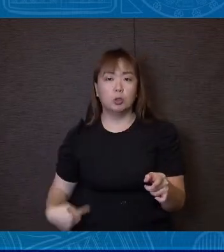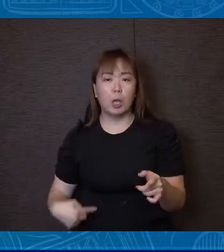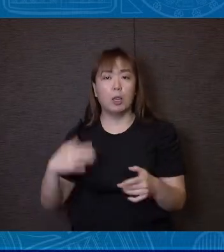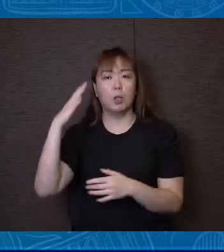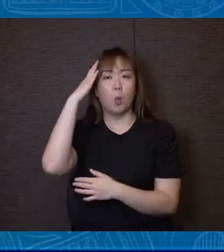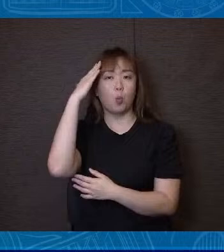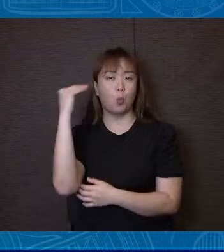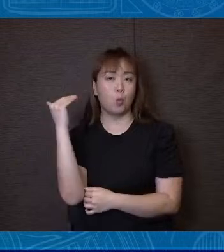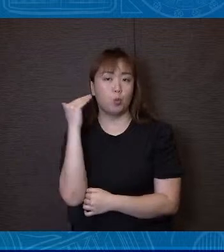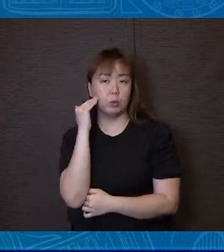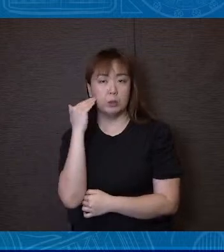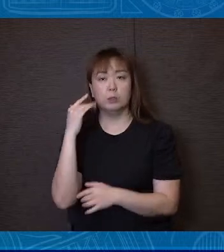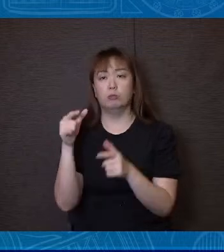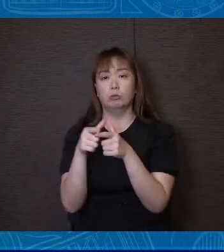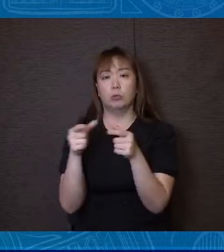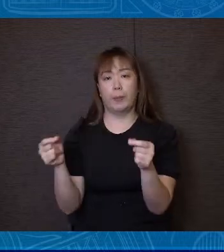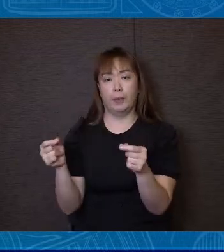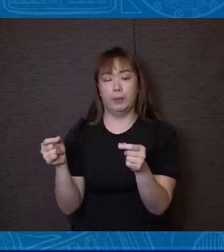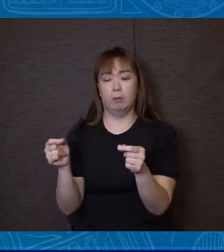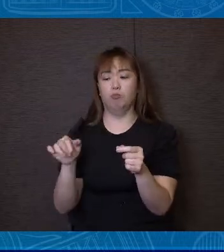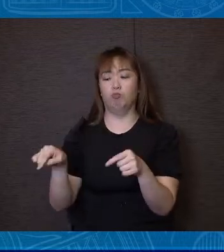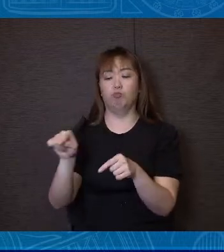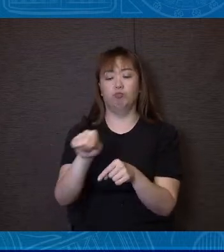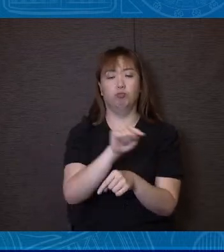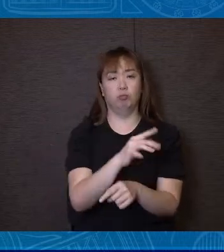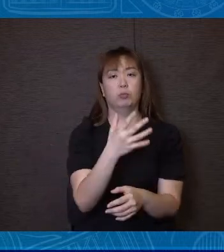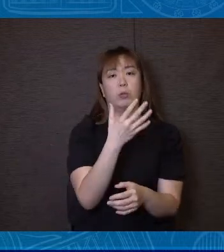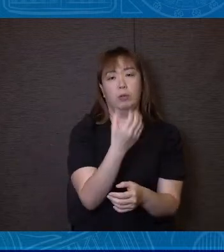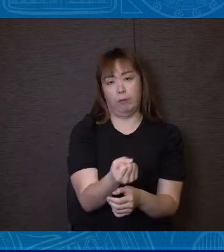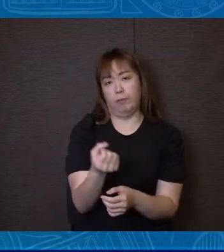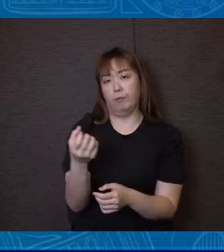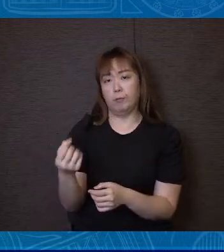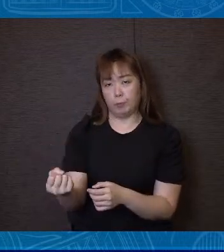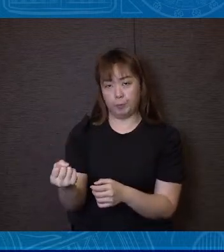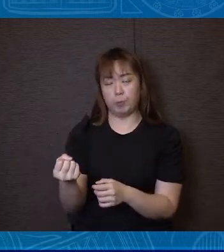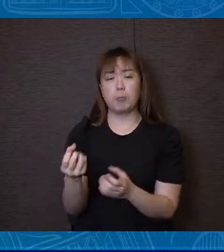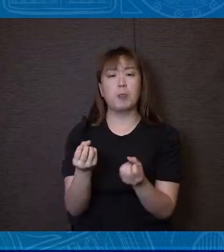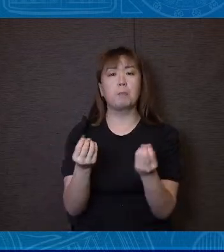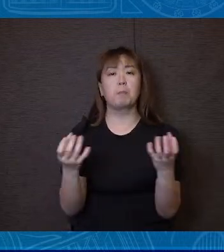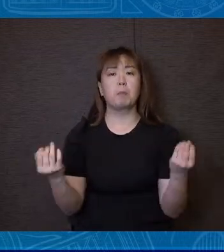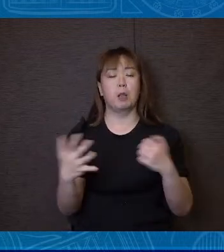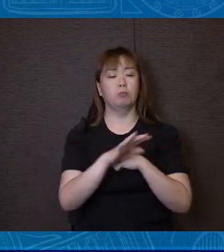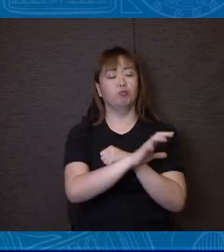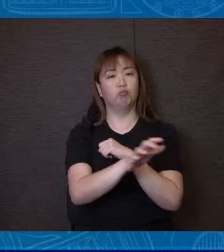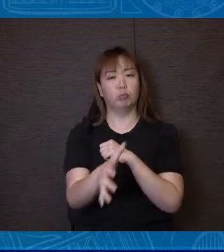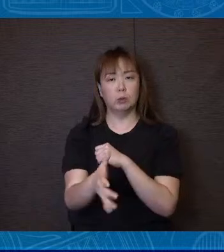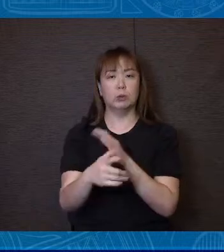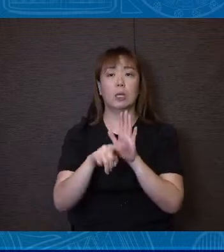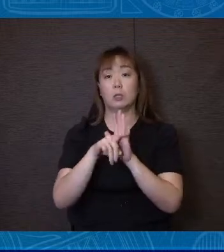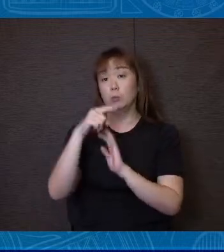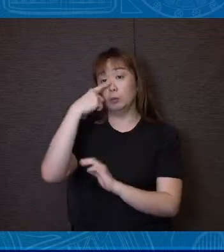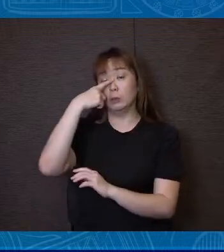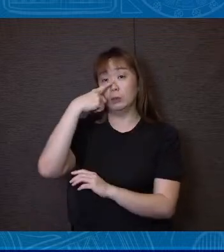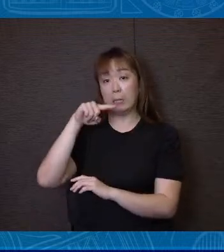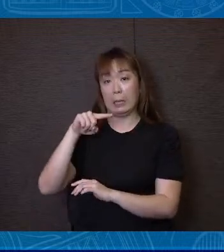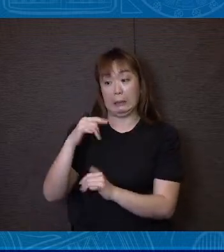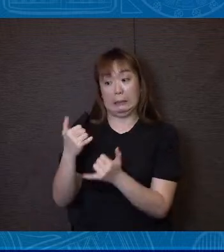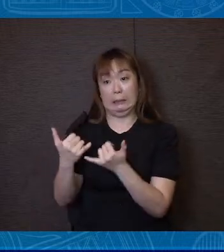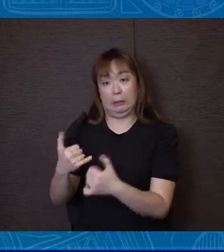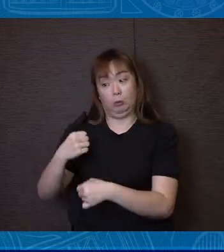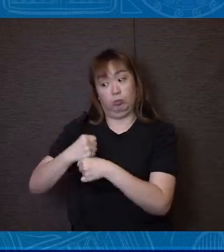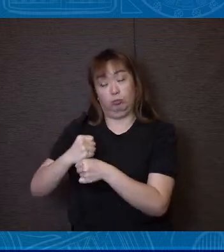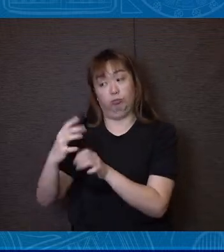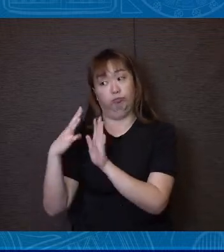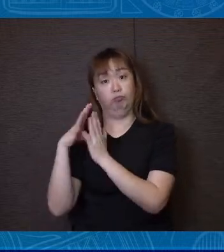Korea, and in Japan. So it is certainly a region, and there's many more countries that are underway. Thailand, for example, is in the midst of adopting